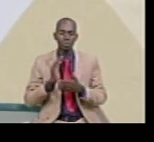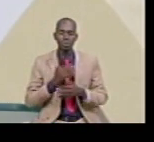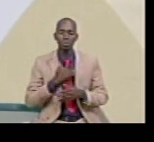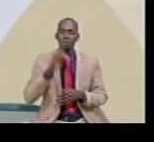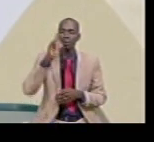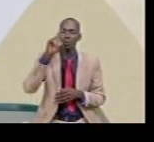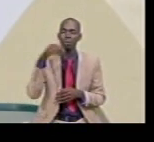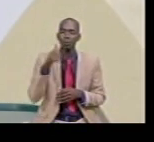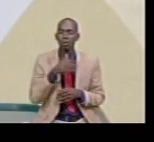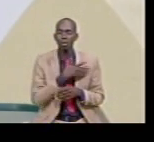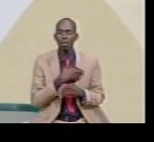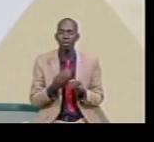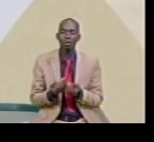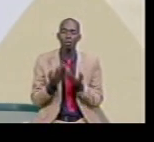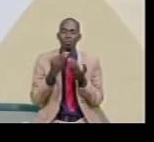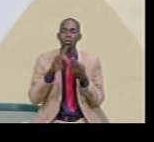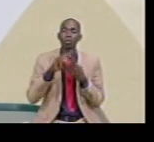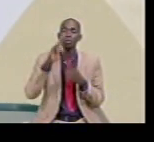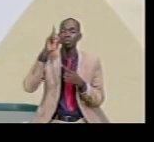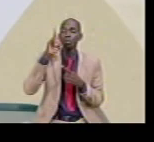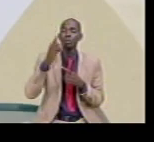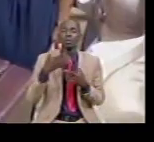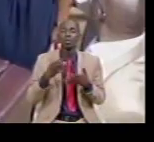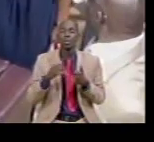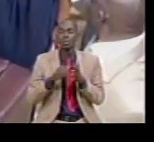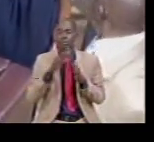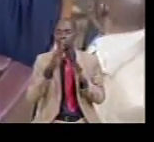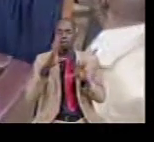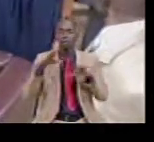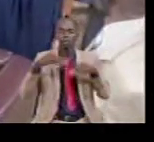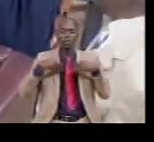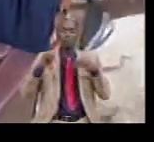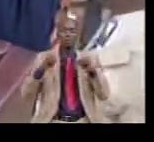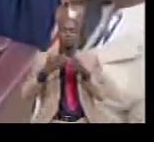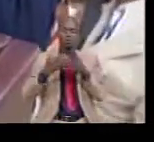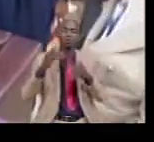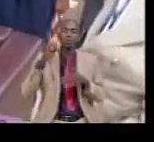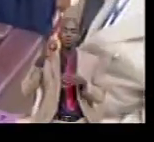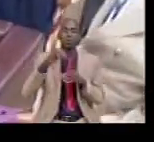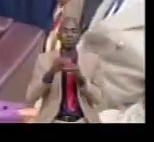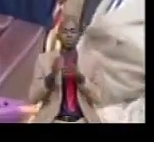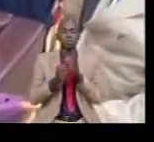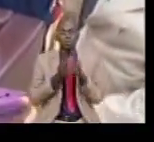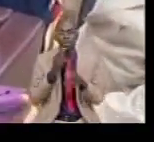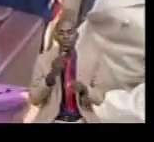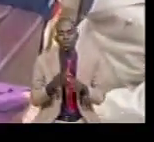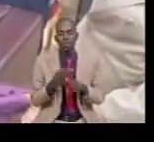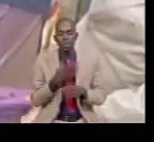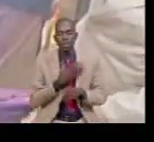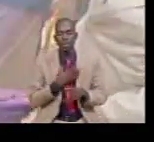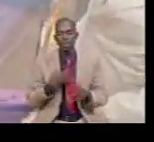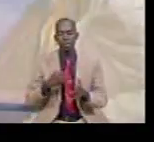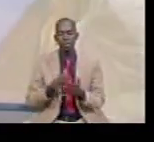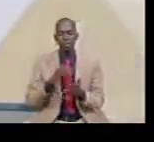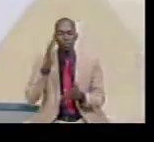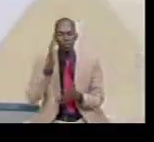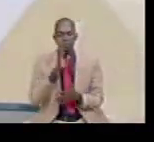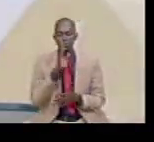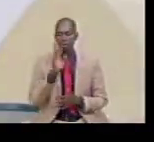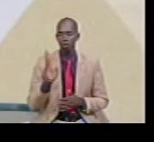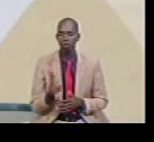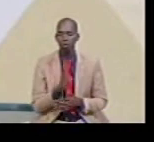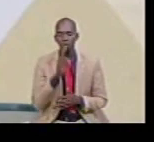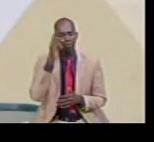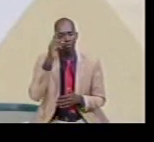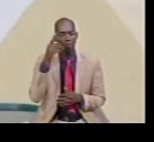let it be acceptable to you in Jesus' name. And it will be used for the glory of your kingdom and